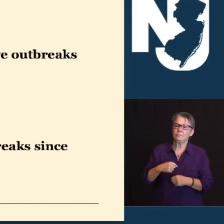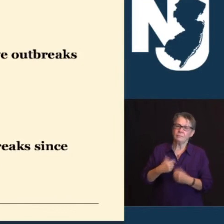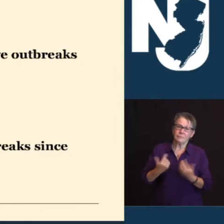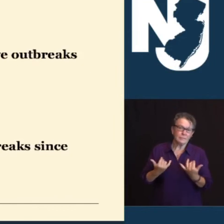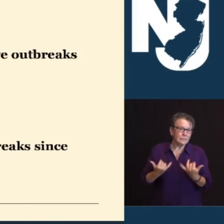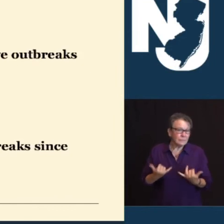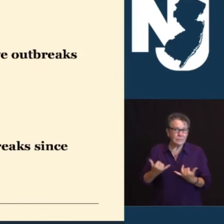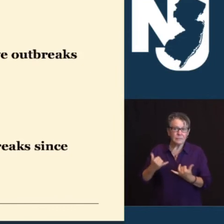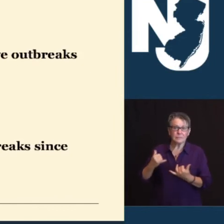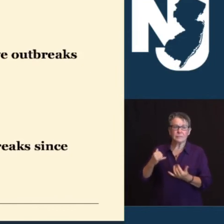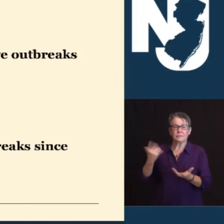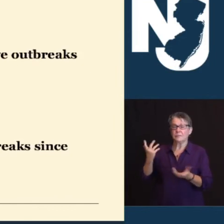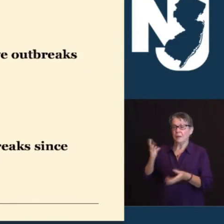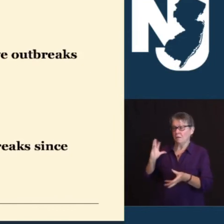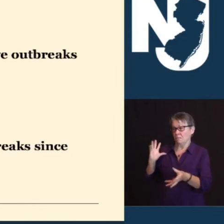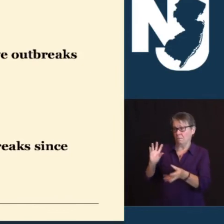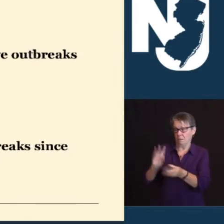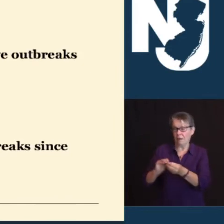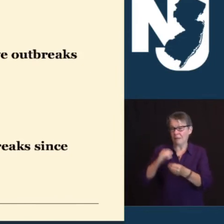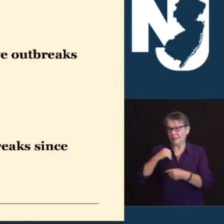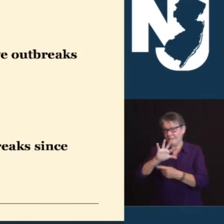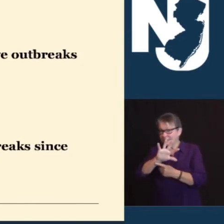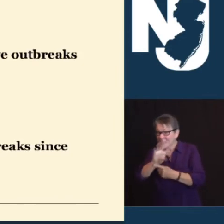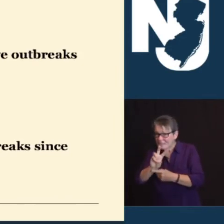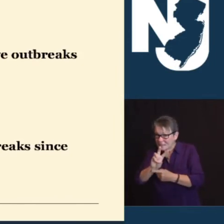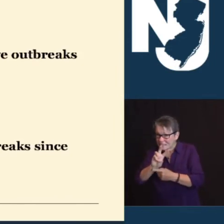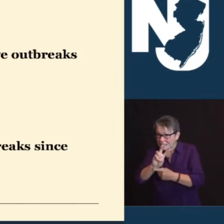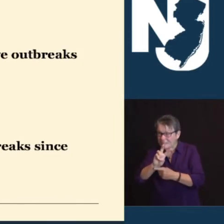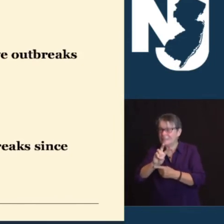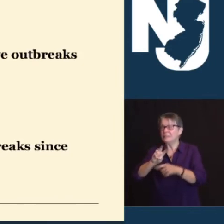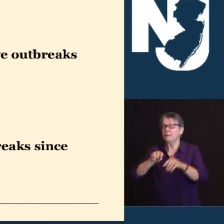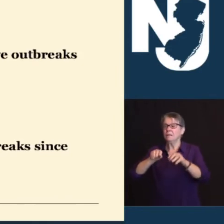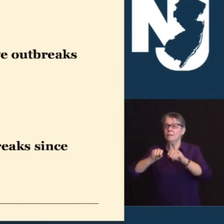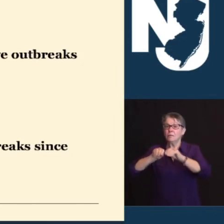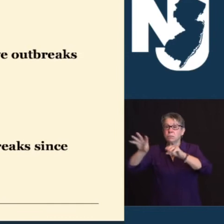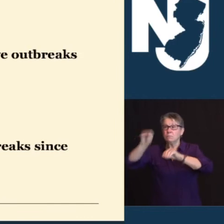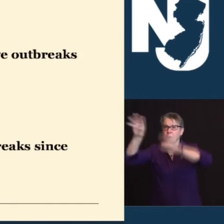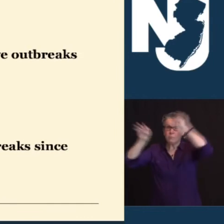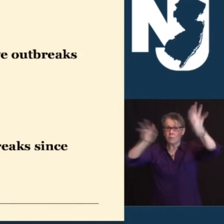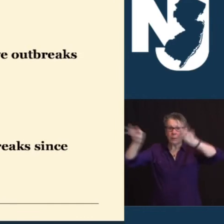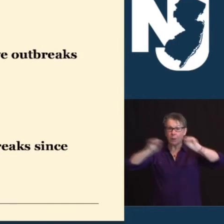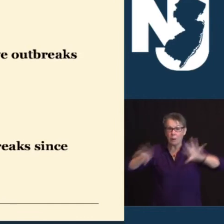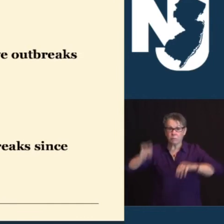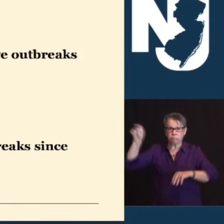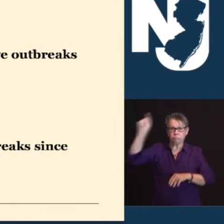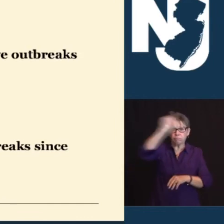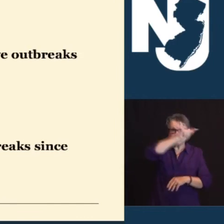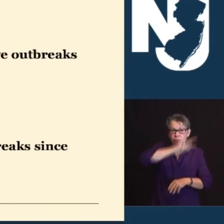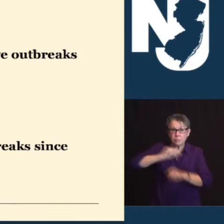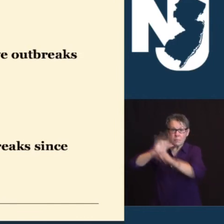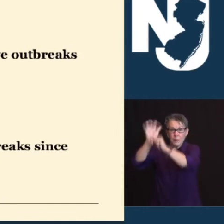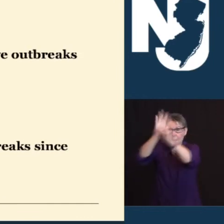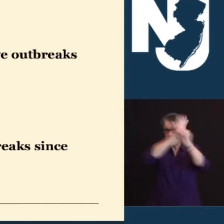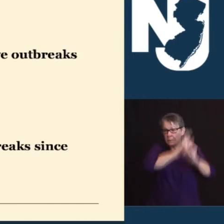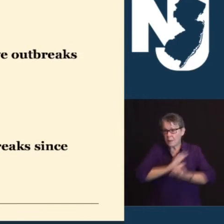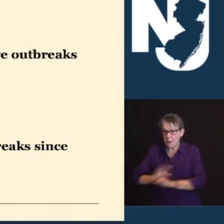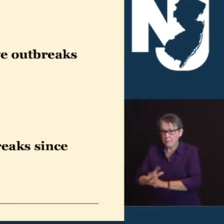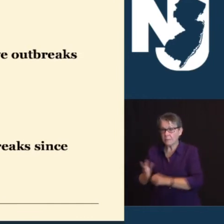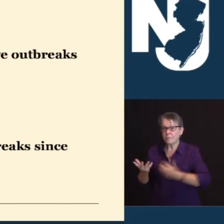confirmed outbreak instances. Let's stay on this just for a second. Again, the upper right number, that's the cumulative total since the end of August.